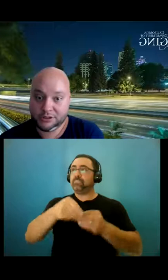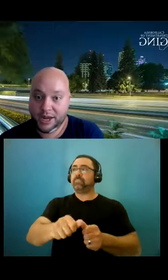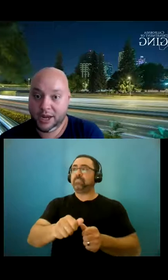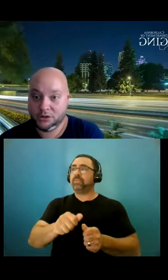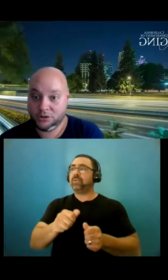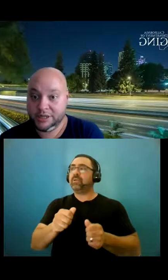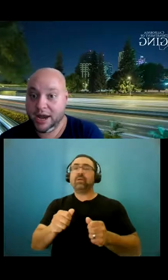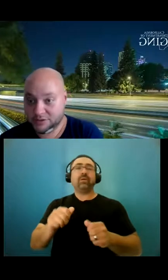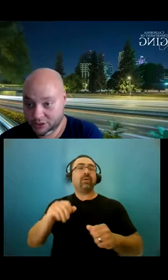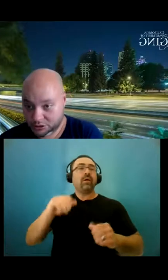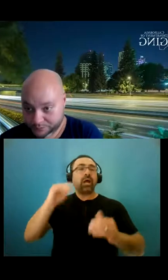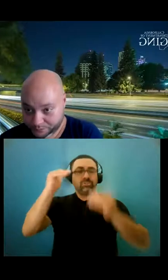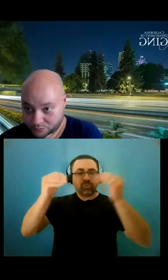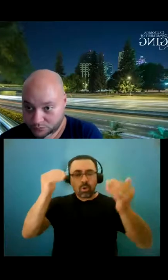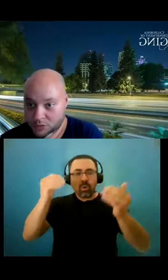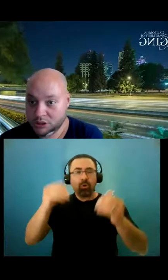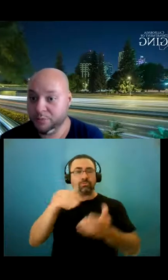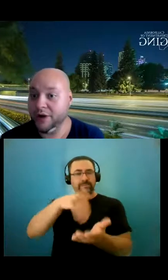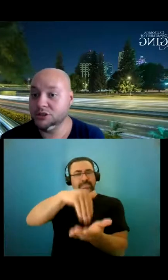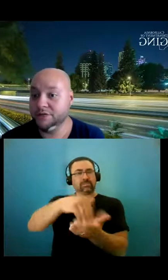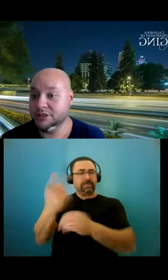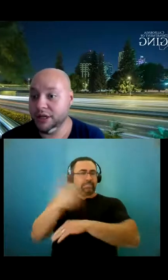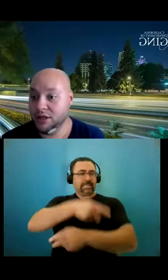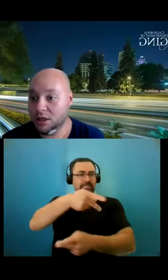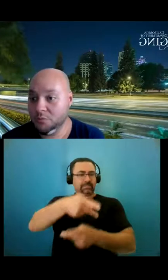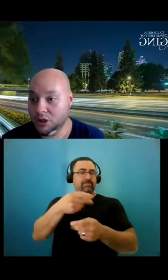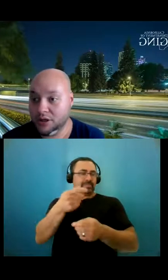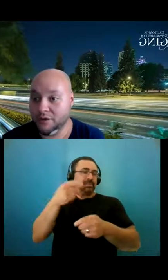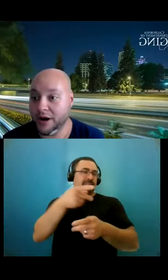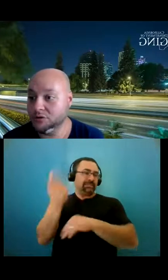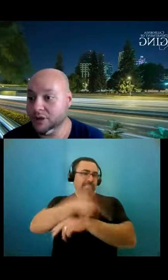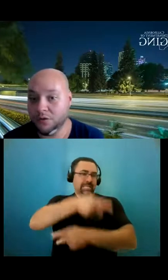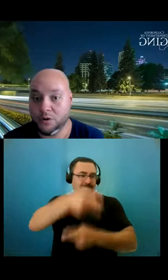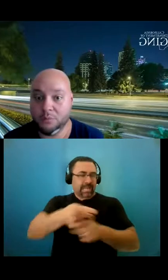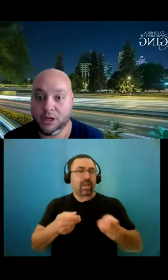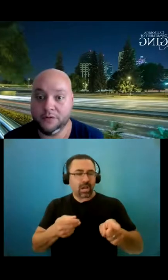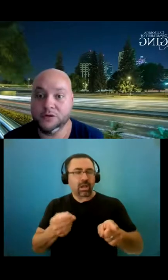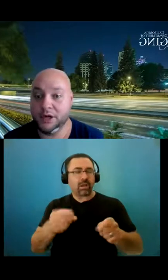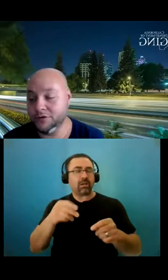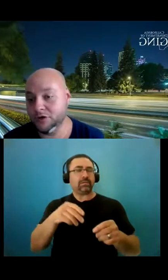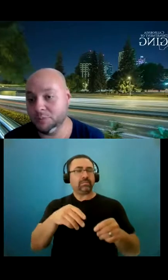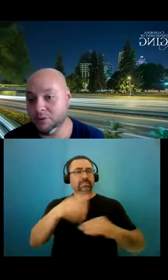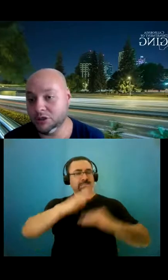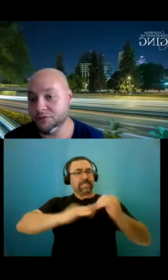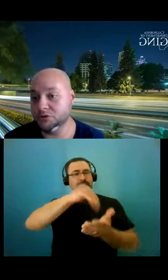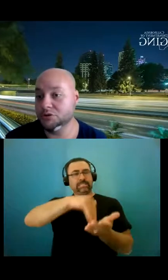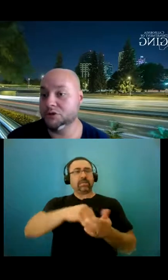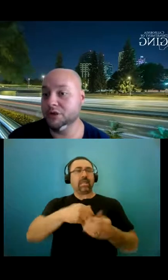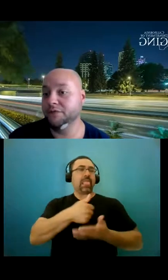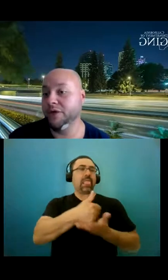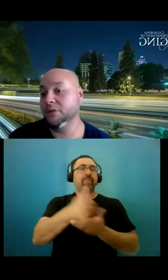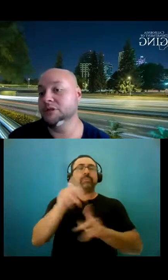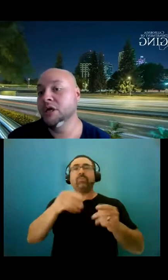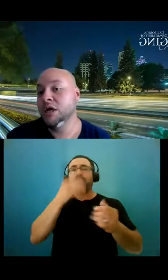adult day and adult day health centers to provide services in the community vital to the health and well-being of a diverse population of older adults